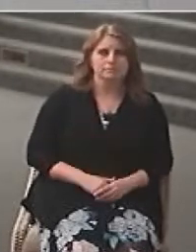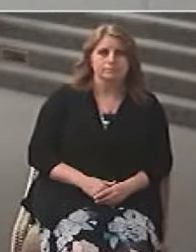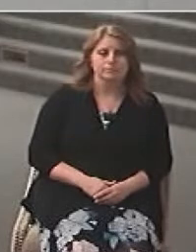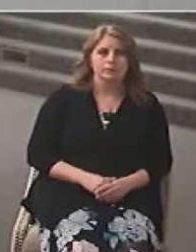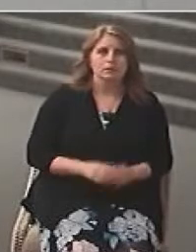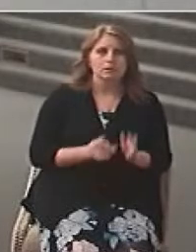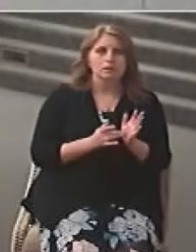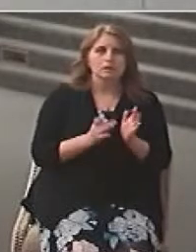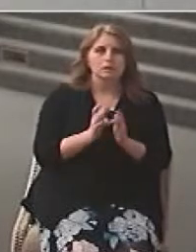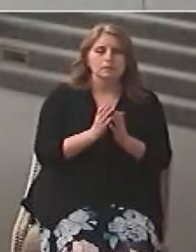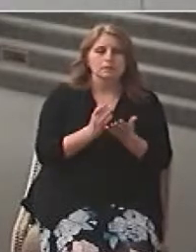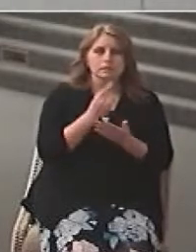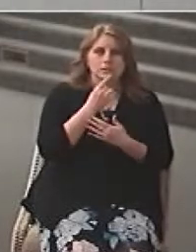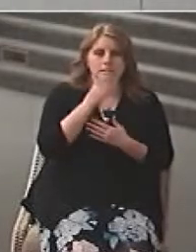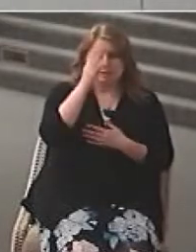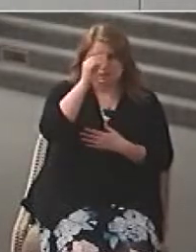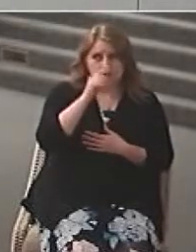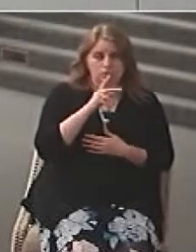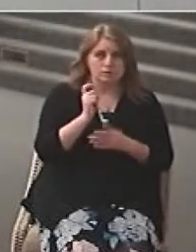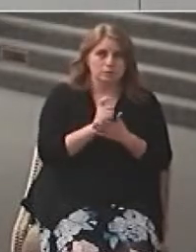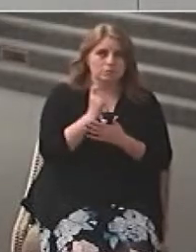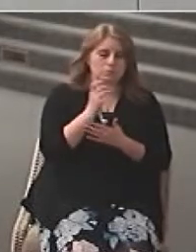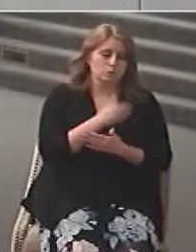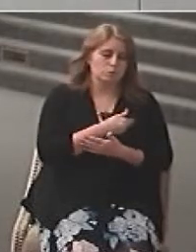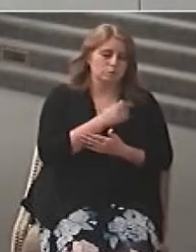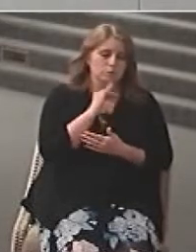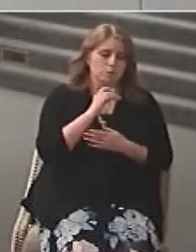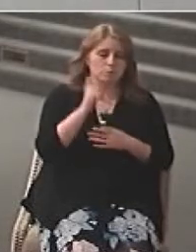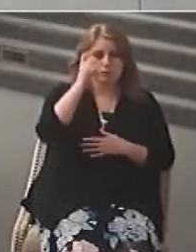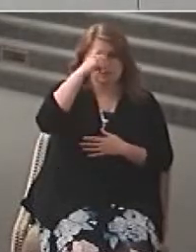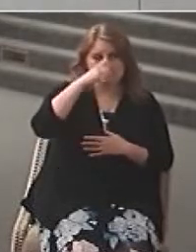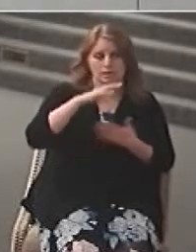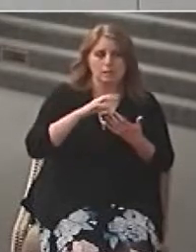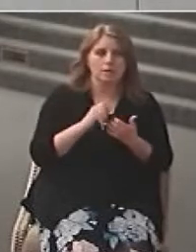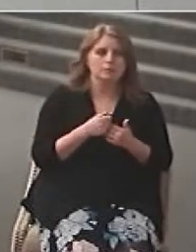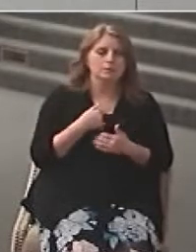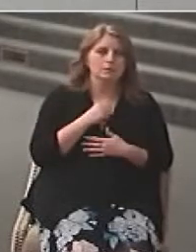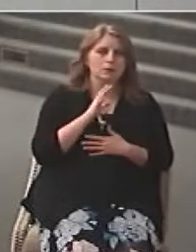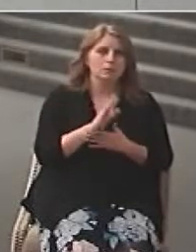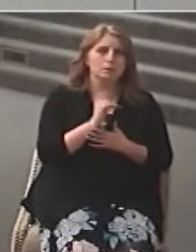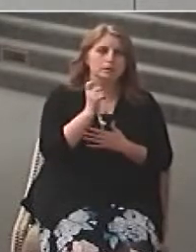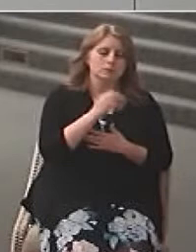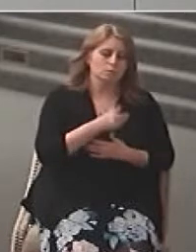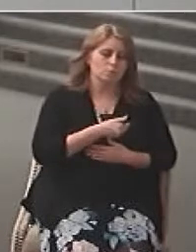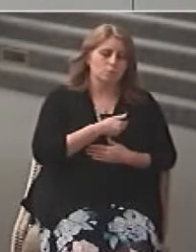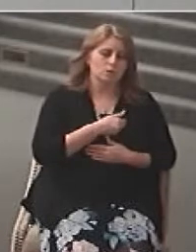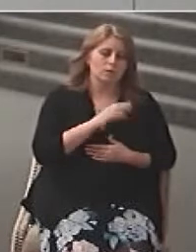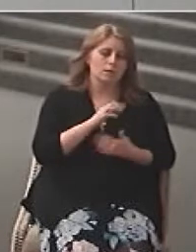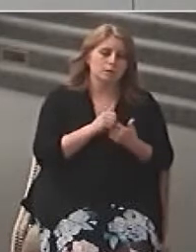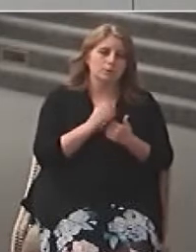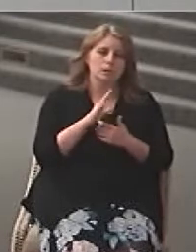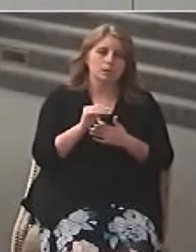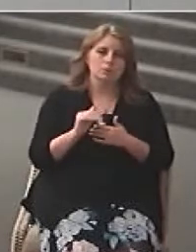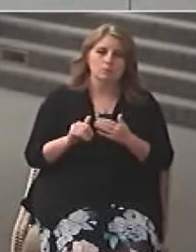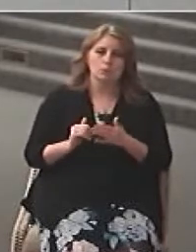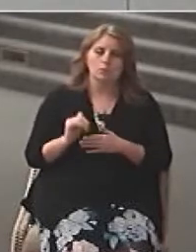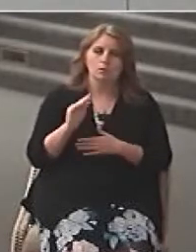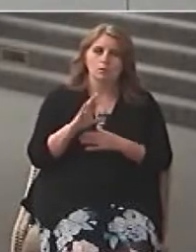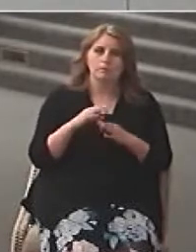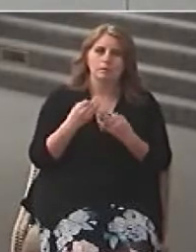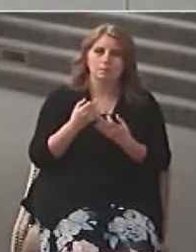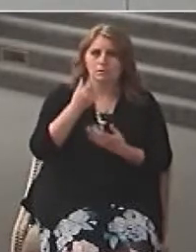Bible says that he that winneth souls is wise. How are we going to win souls? How are we going to grow the family of